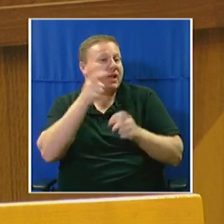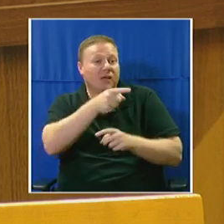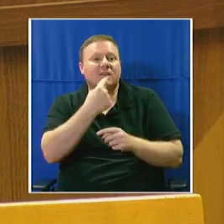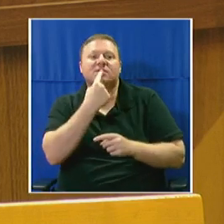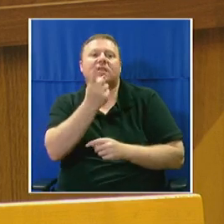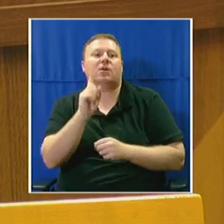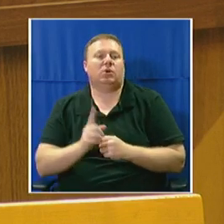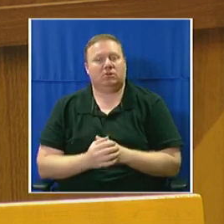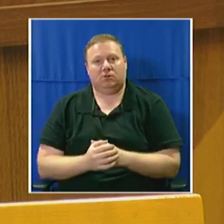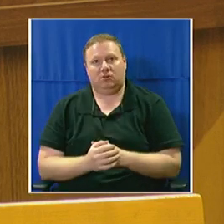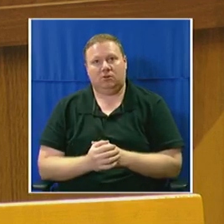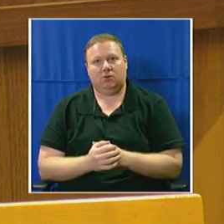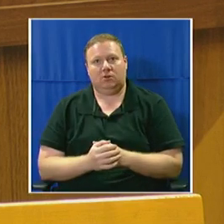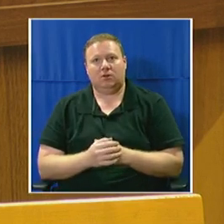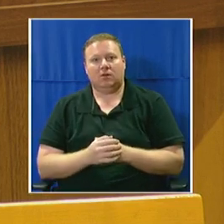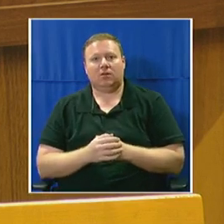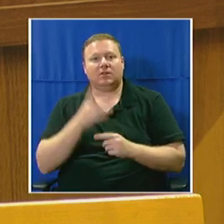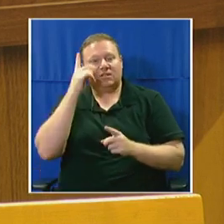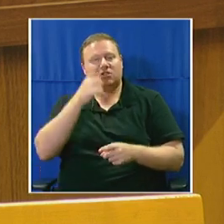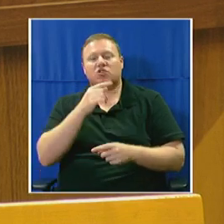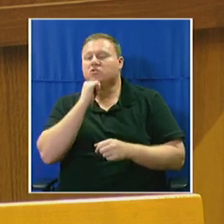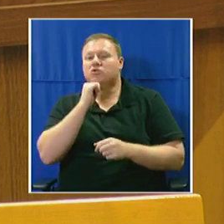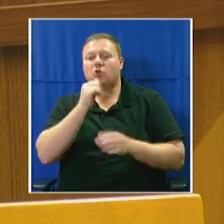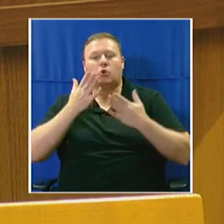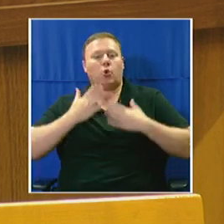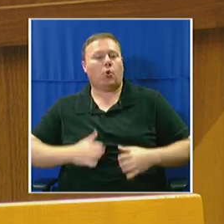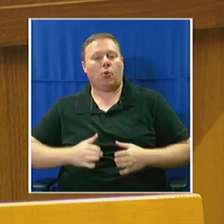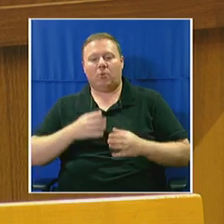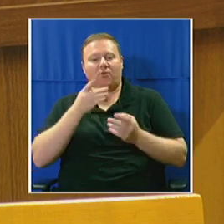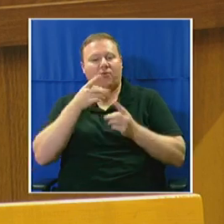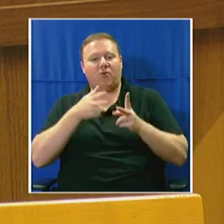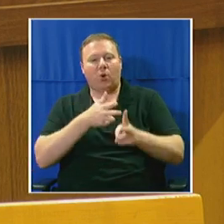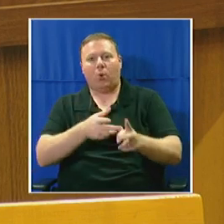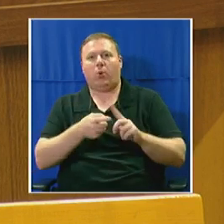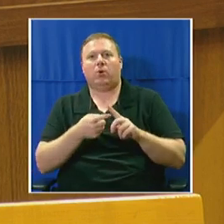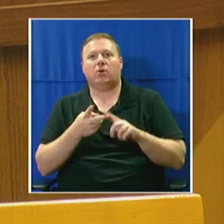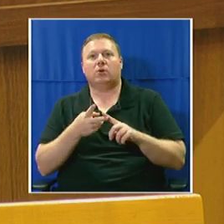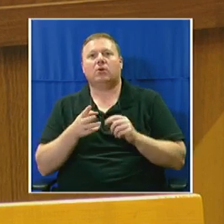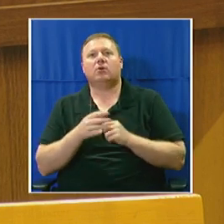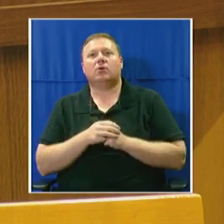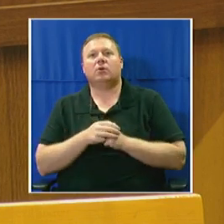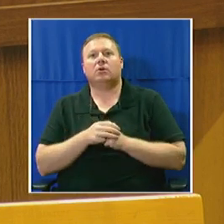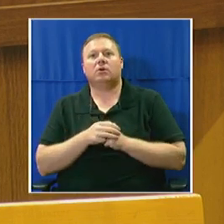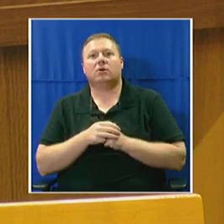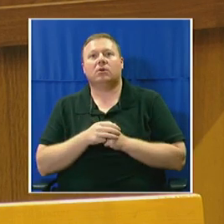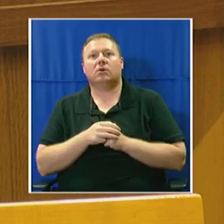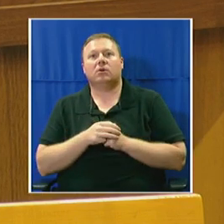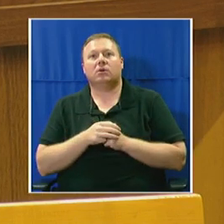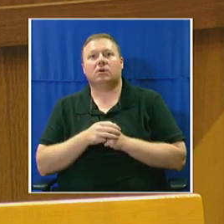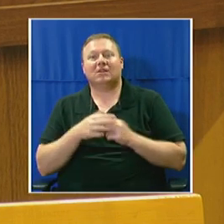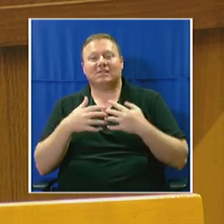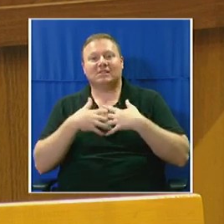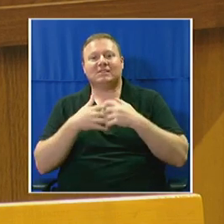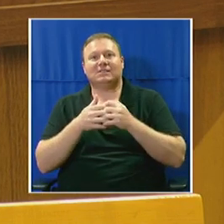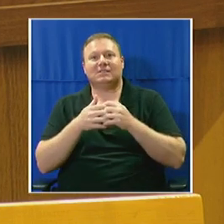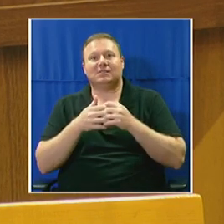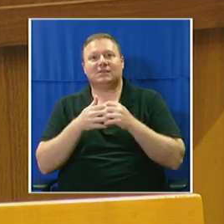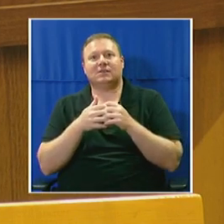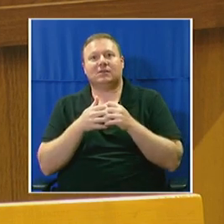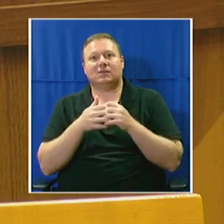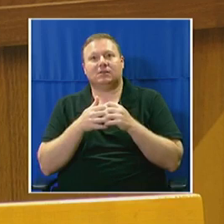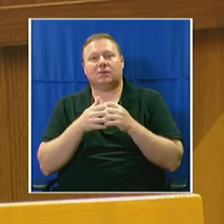eff we are unable to associate with the portfolio Committee of justice and Correctional Services report because of the refusal to